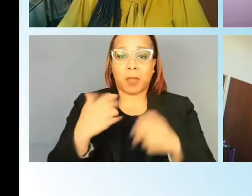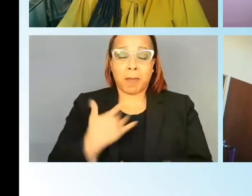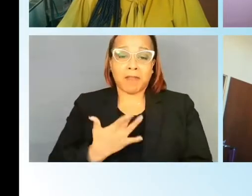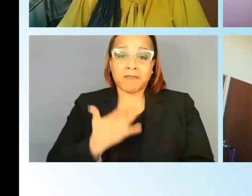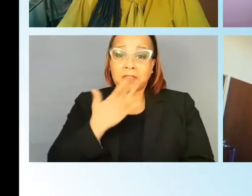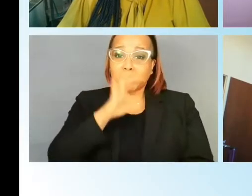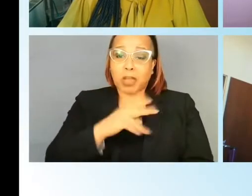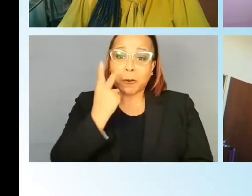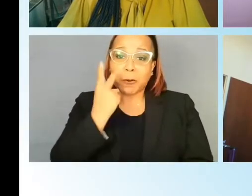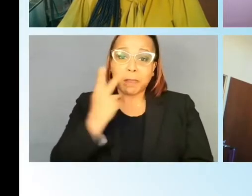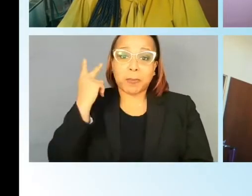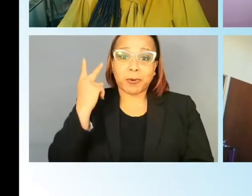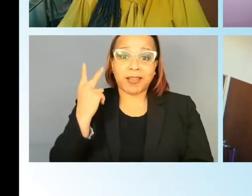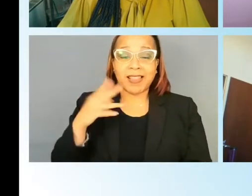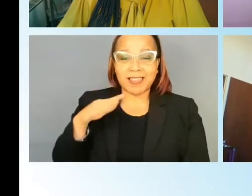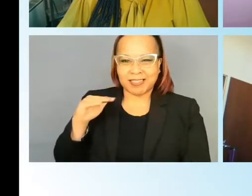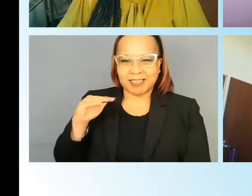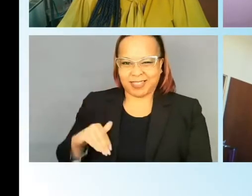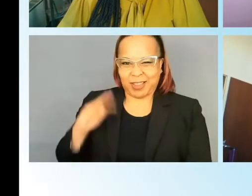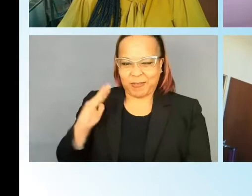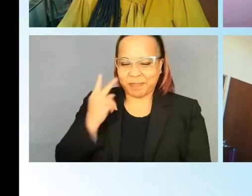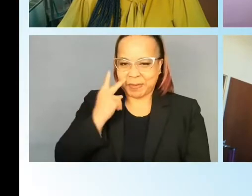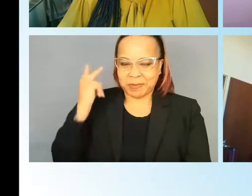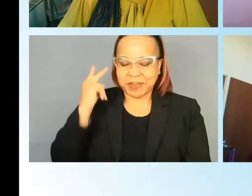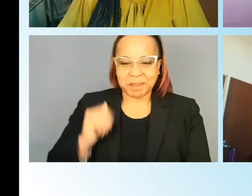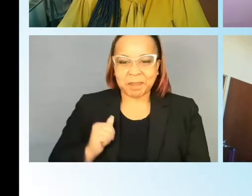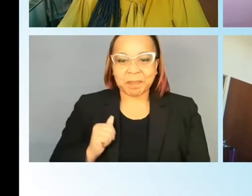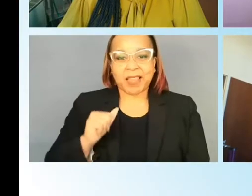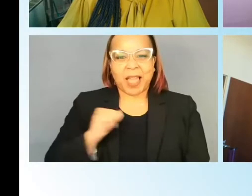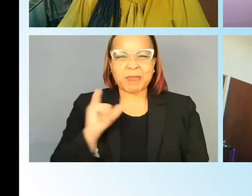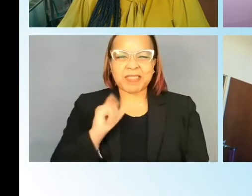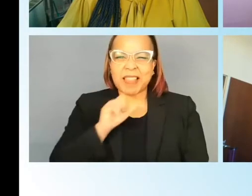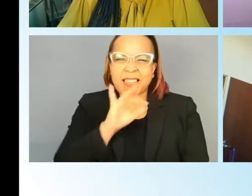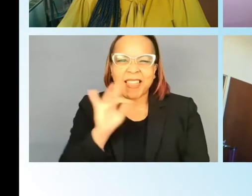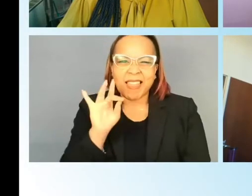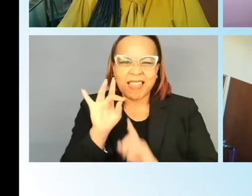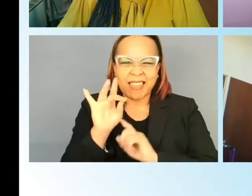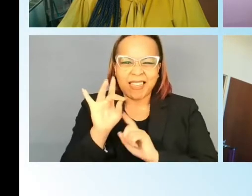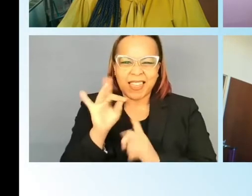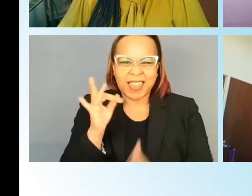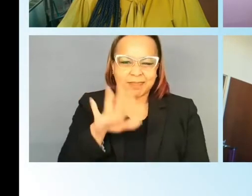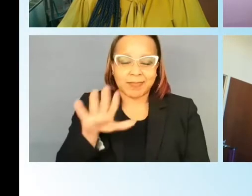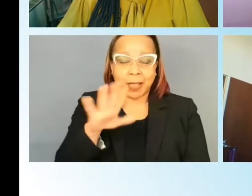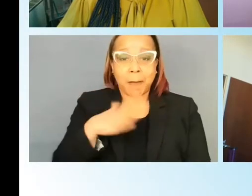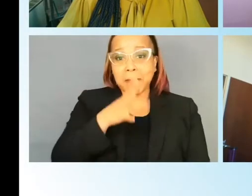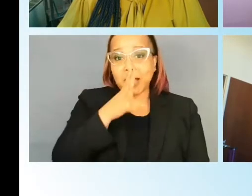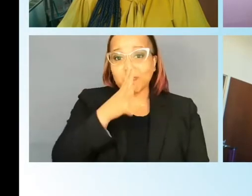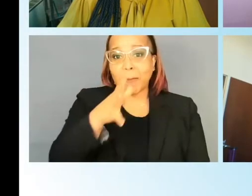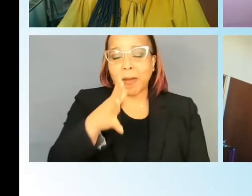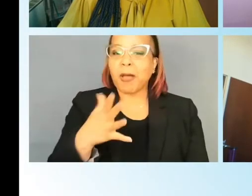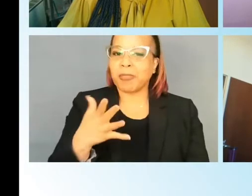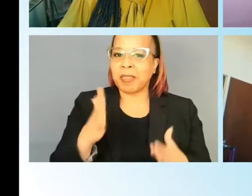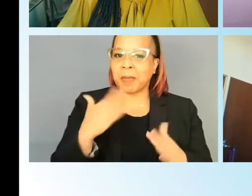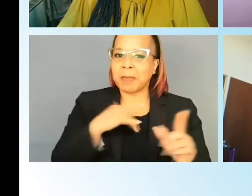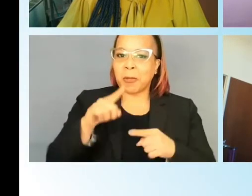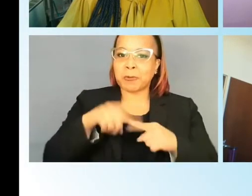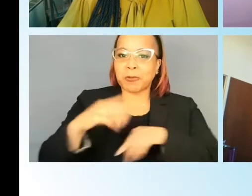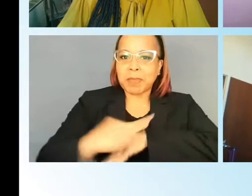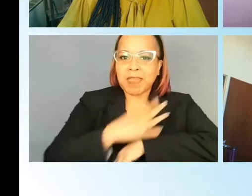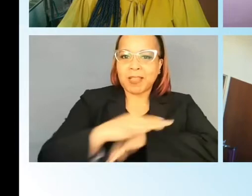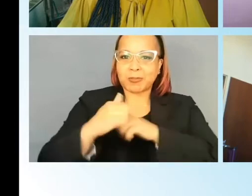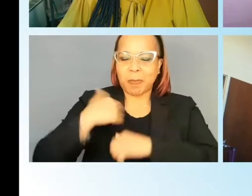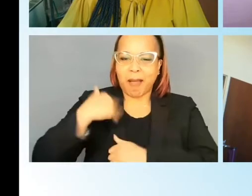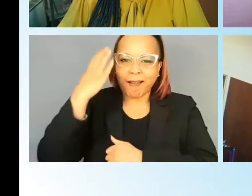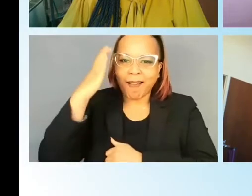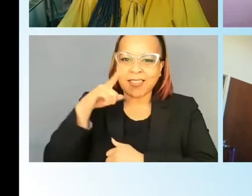is actually a childhood one. I was like 8 years old or so. My grandmother let me go to the beach with my cousin and his